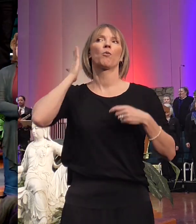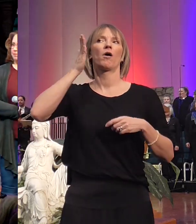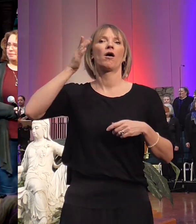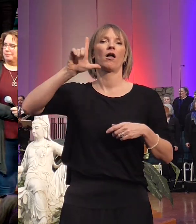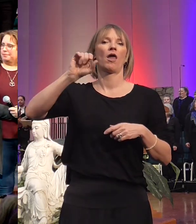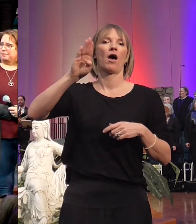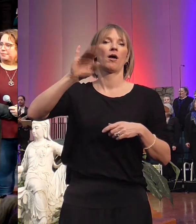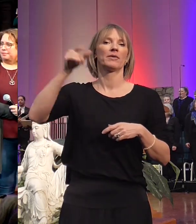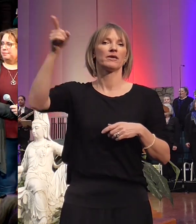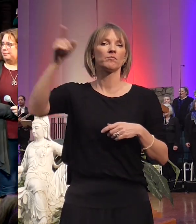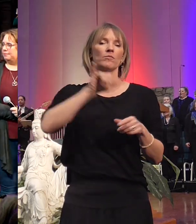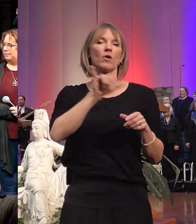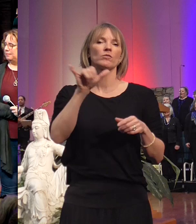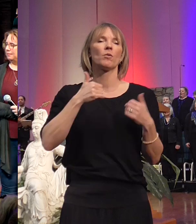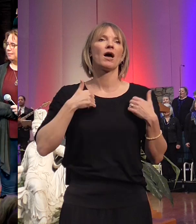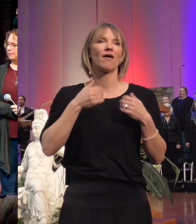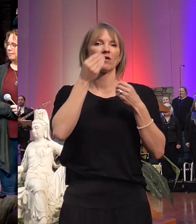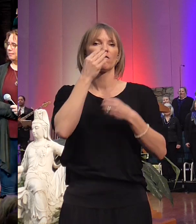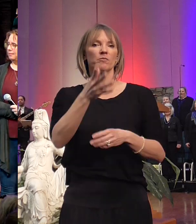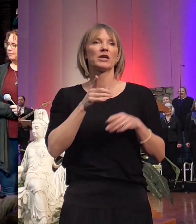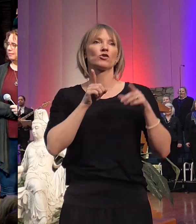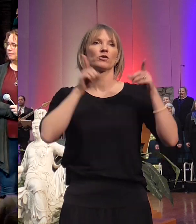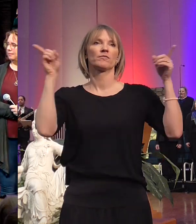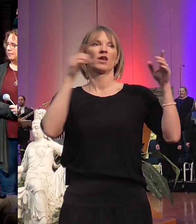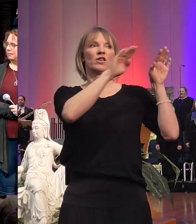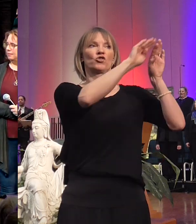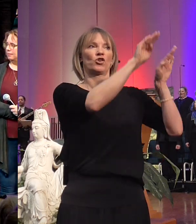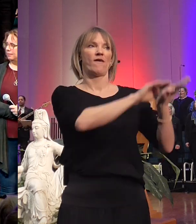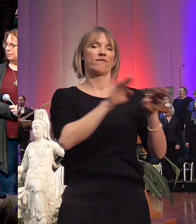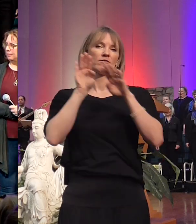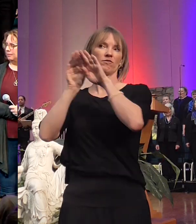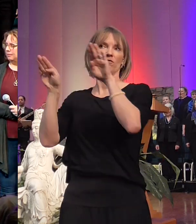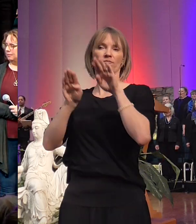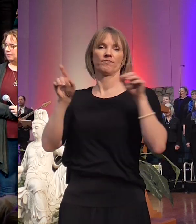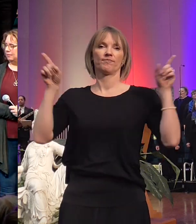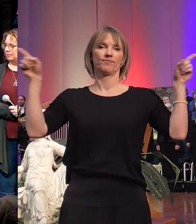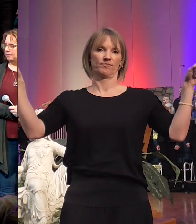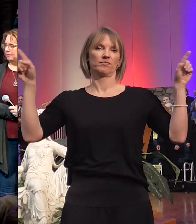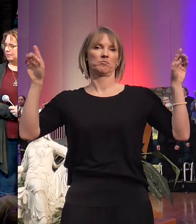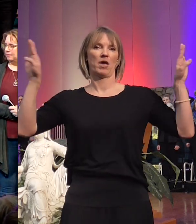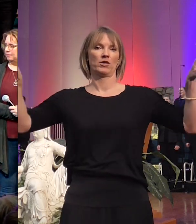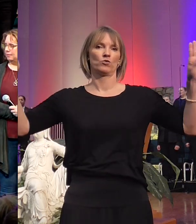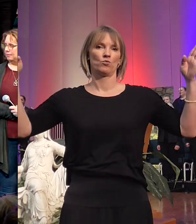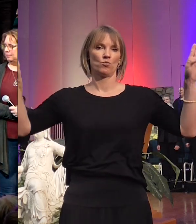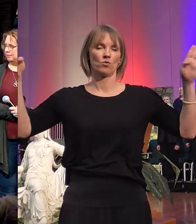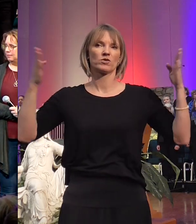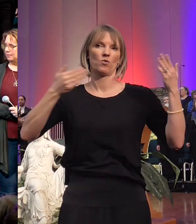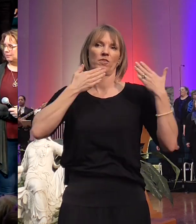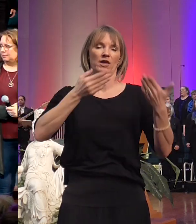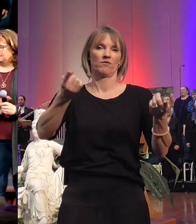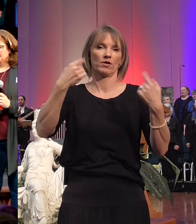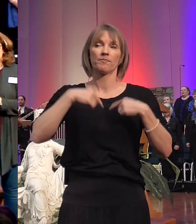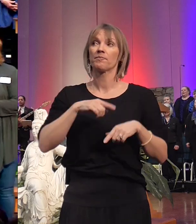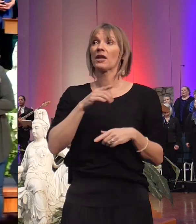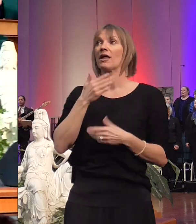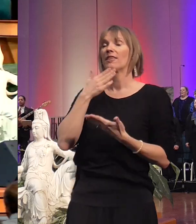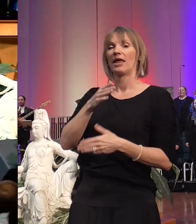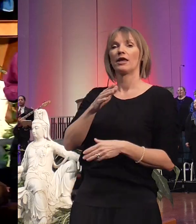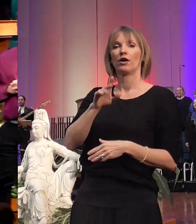lobby. We also have information at shelves at either end of the lobby. So thank you for your presence. Thank you,